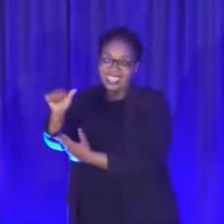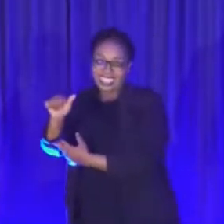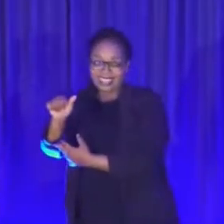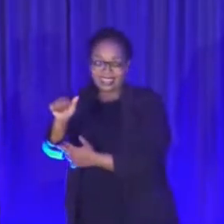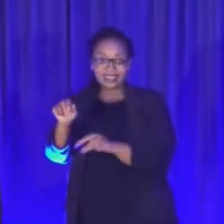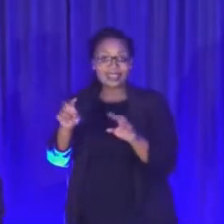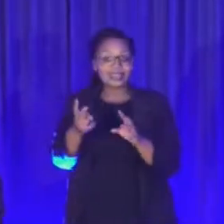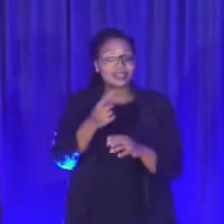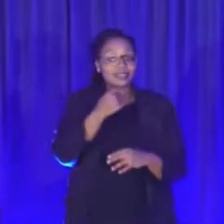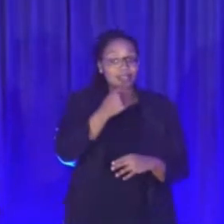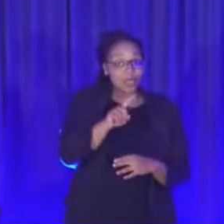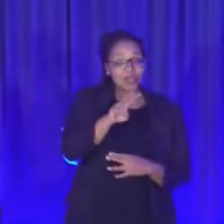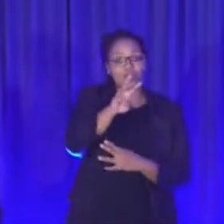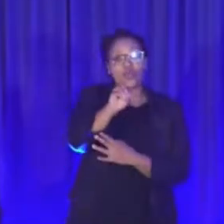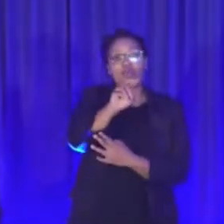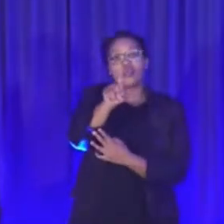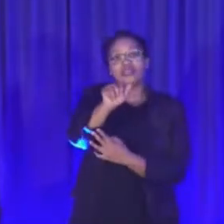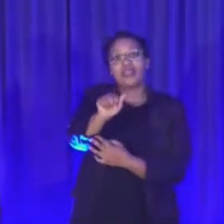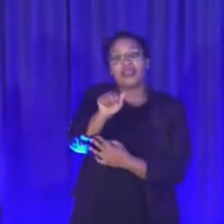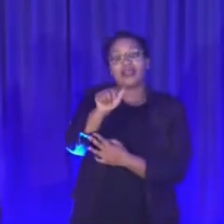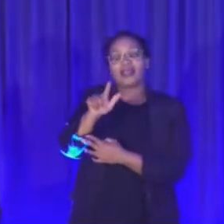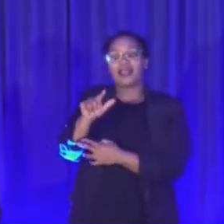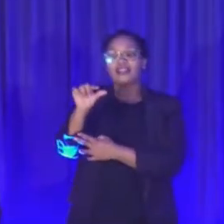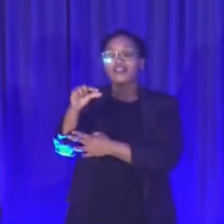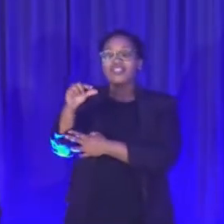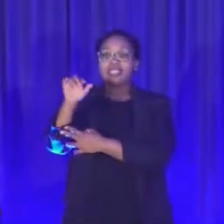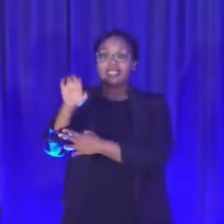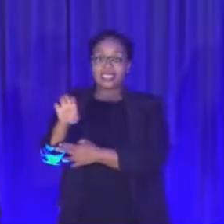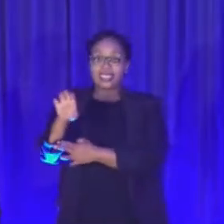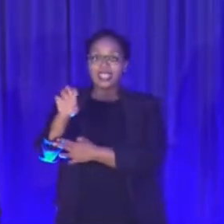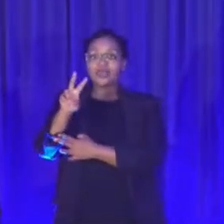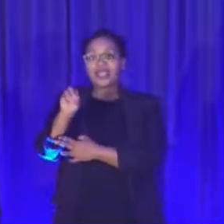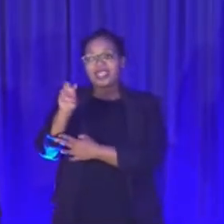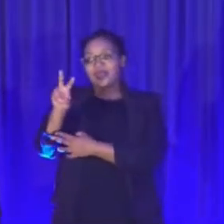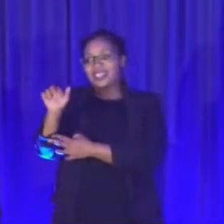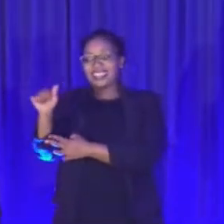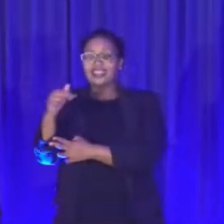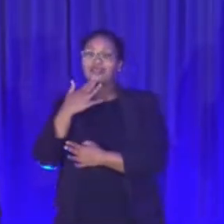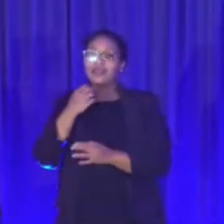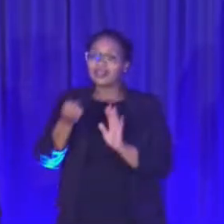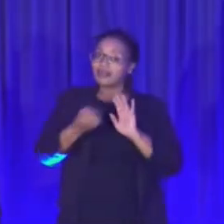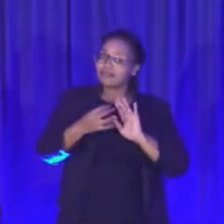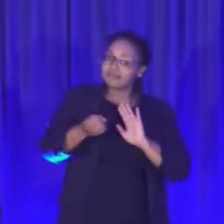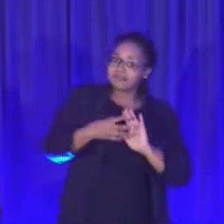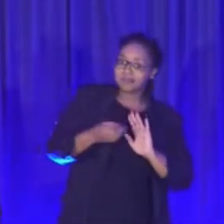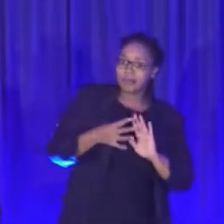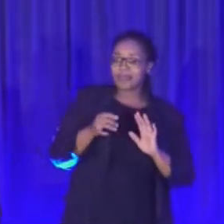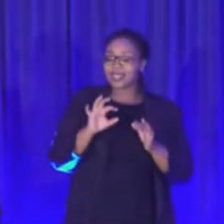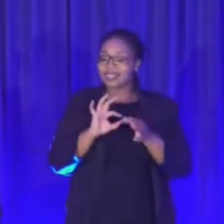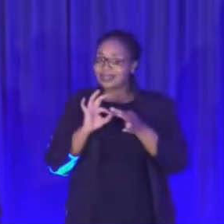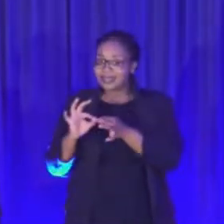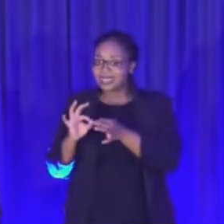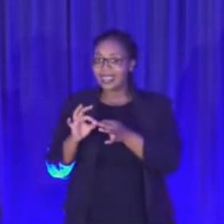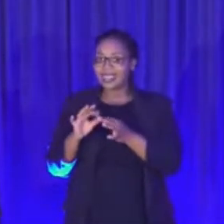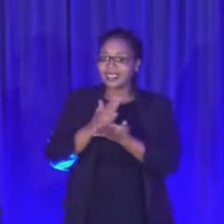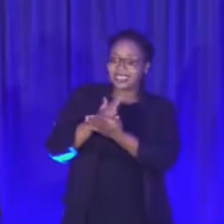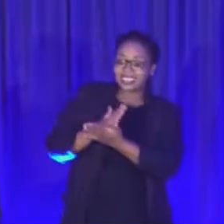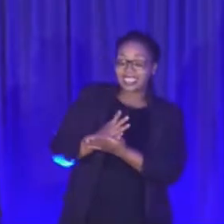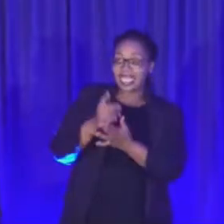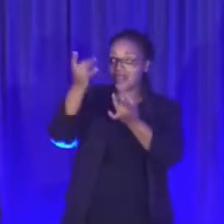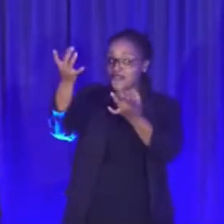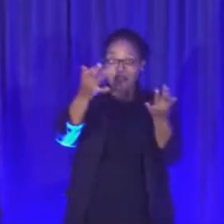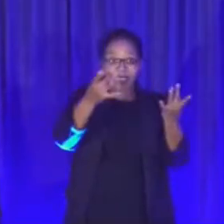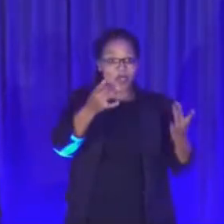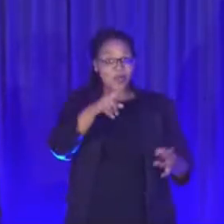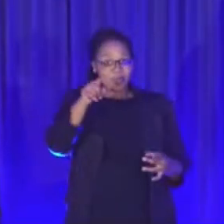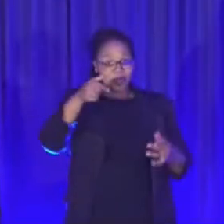WAZA LGE 2026. So post, tag, share, let them know that you are here. You're that special individual